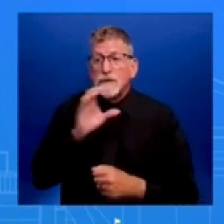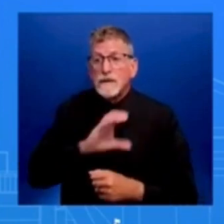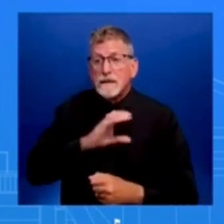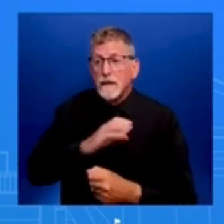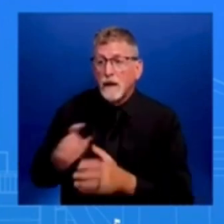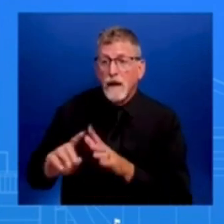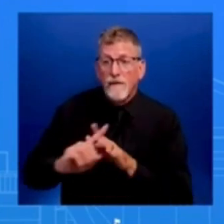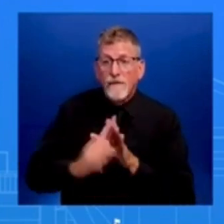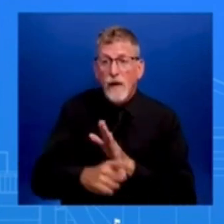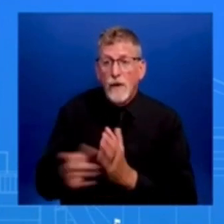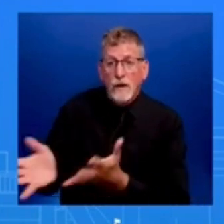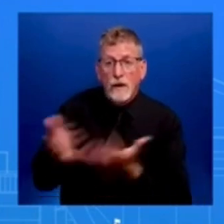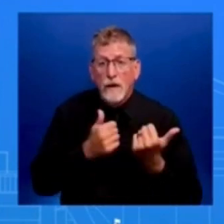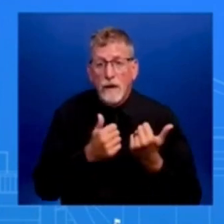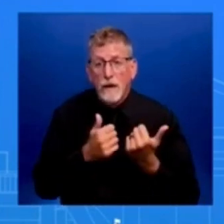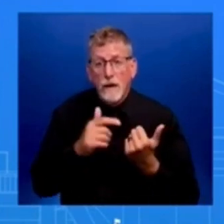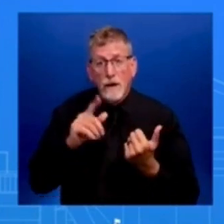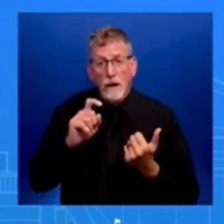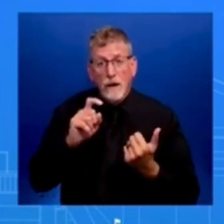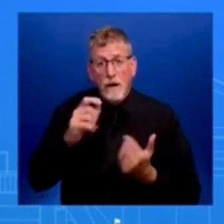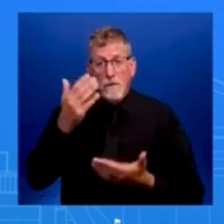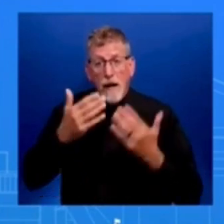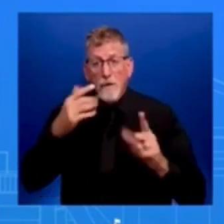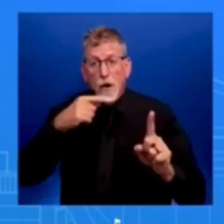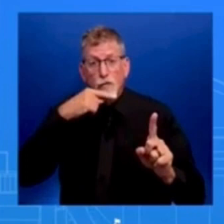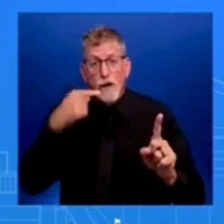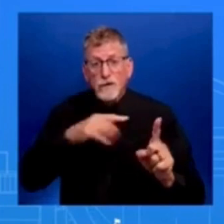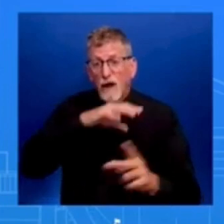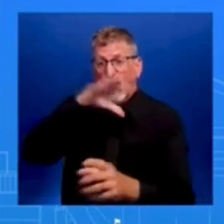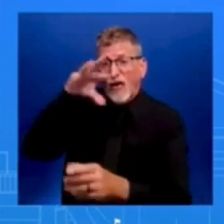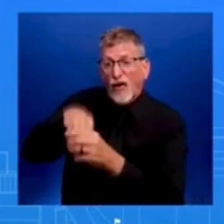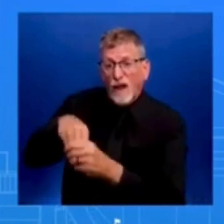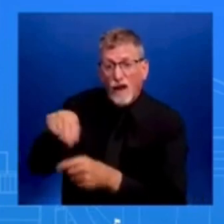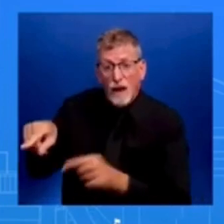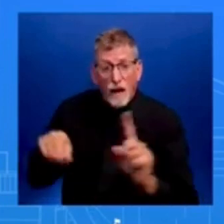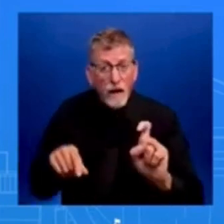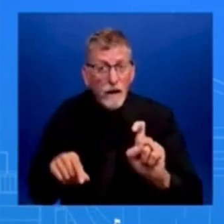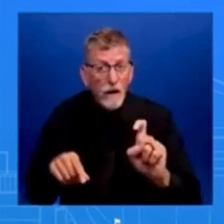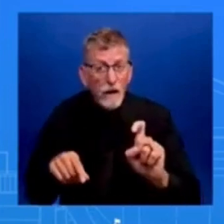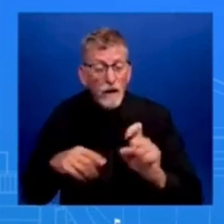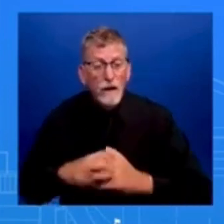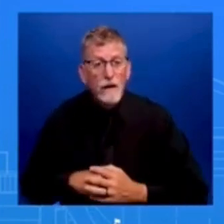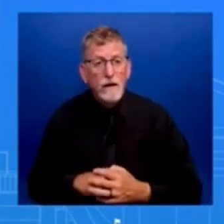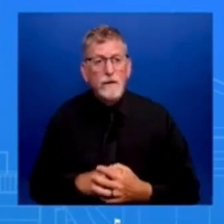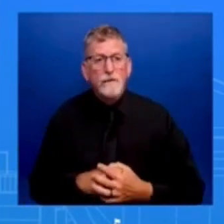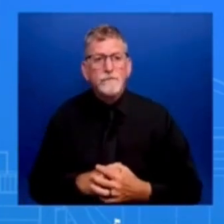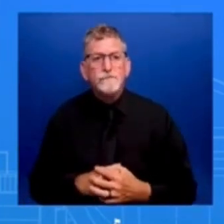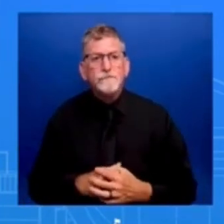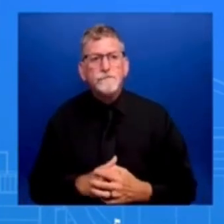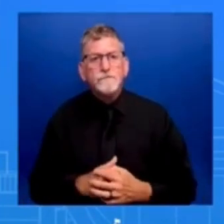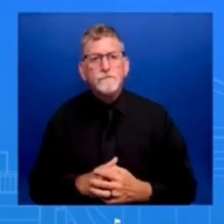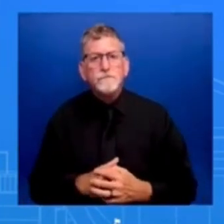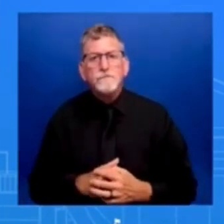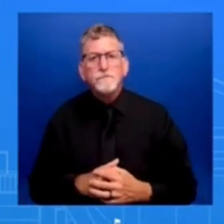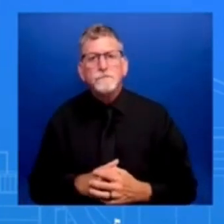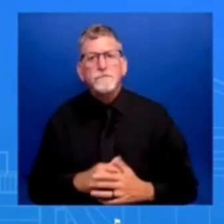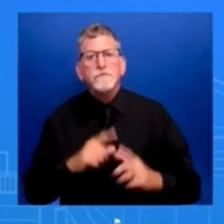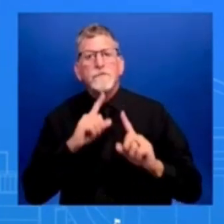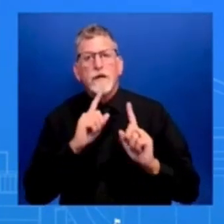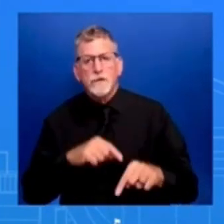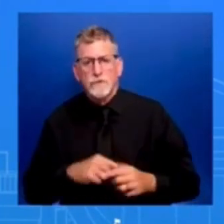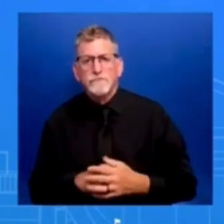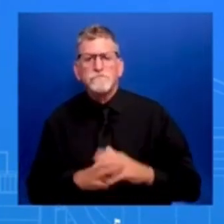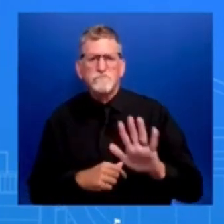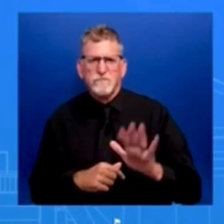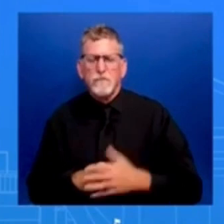be playing have a hand in what's happening there? So a couple of things. So the U.S. Embassy released a